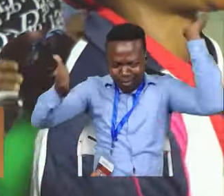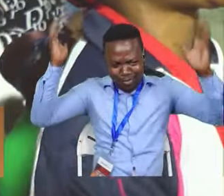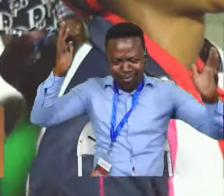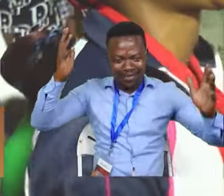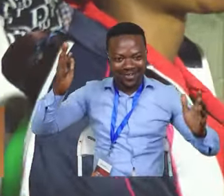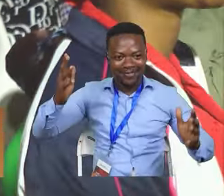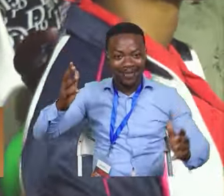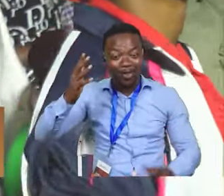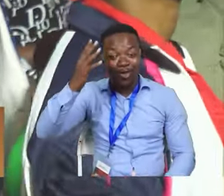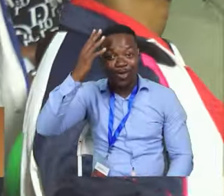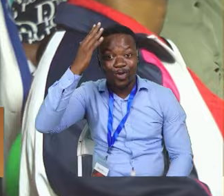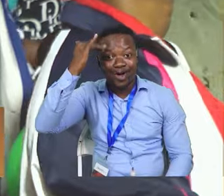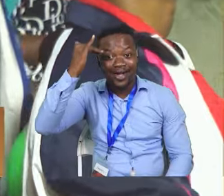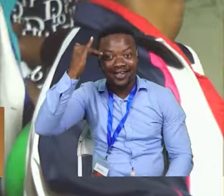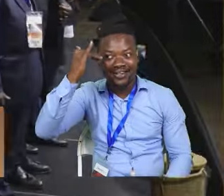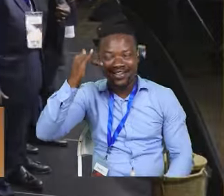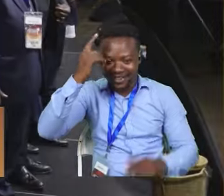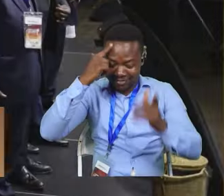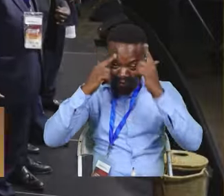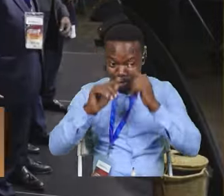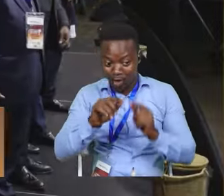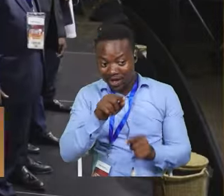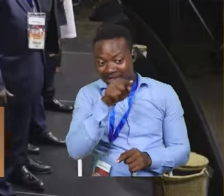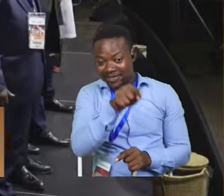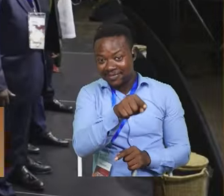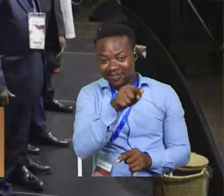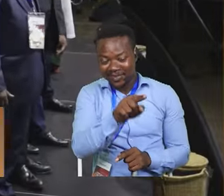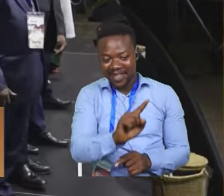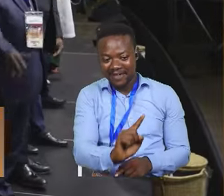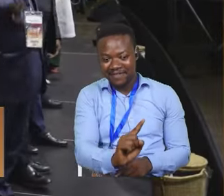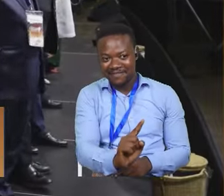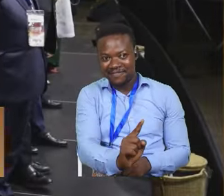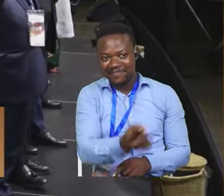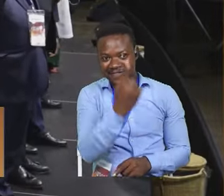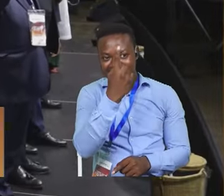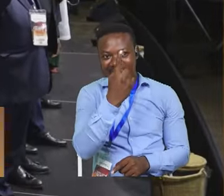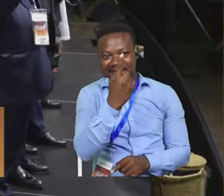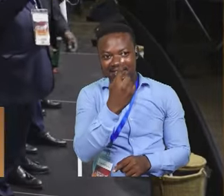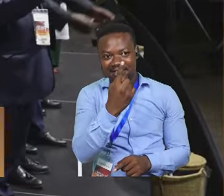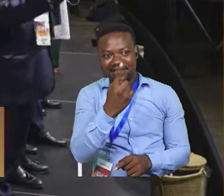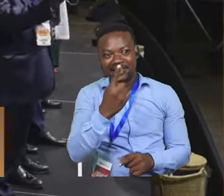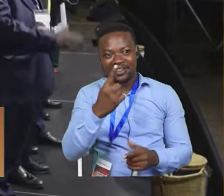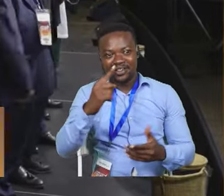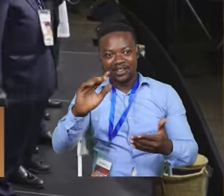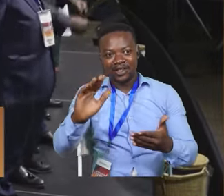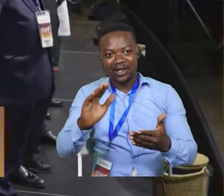why? Because they are the first heralds of the gospel.